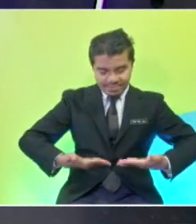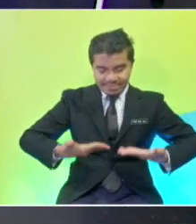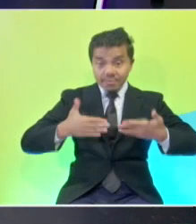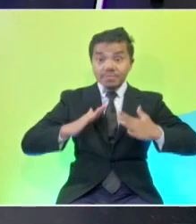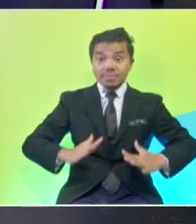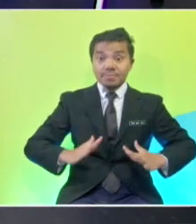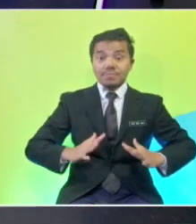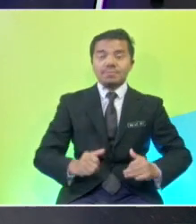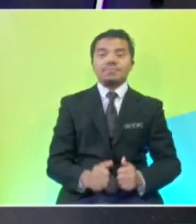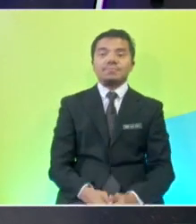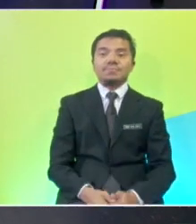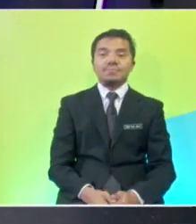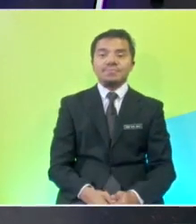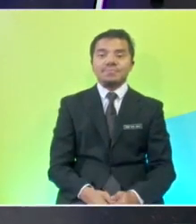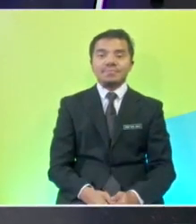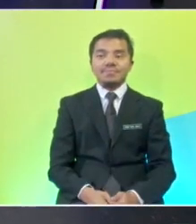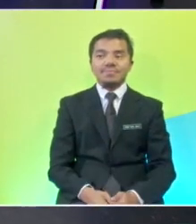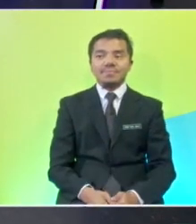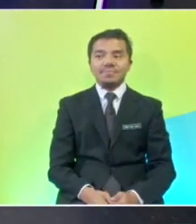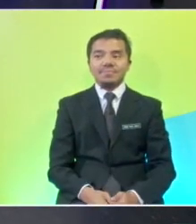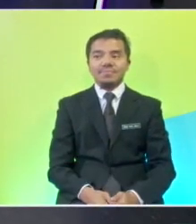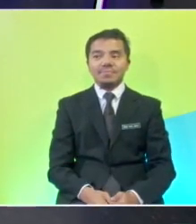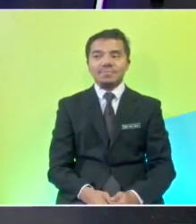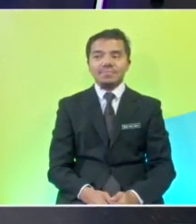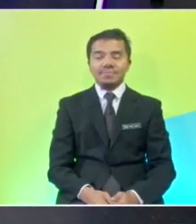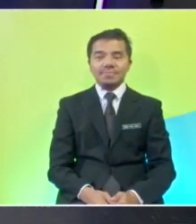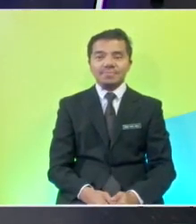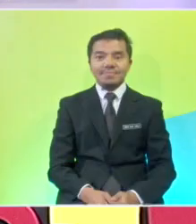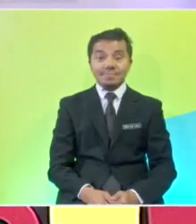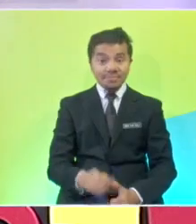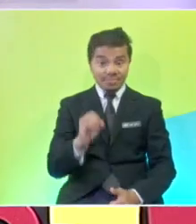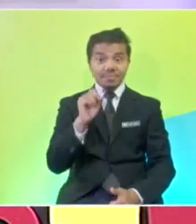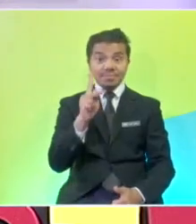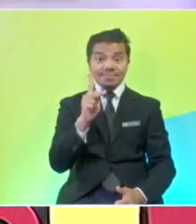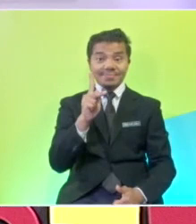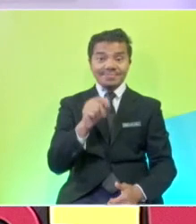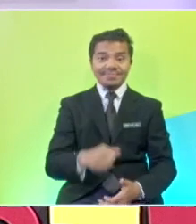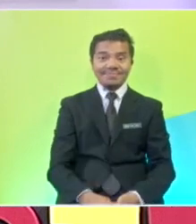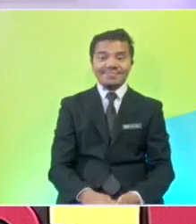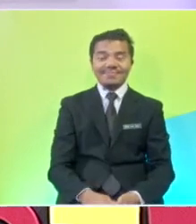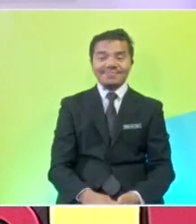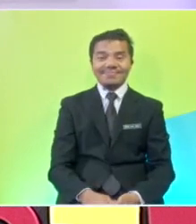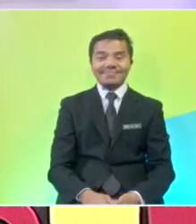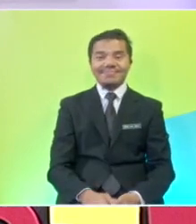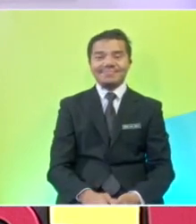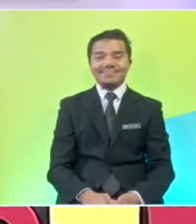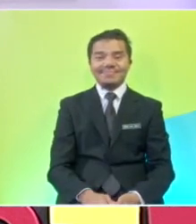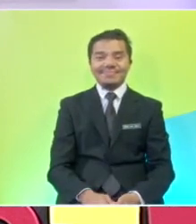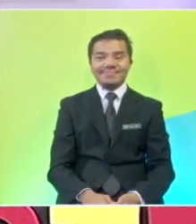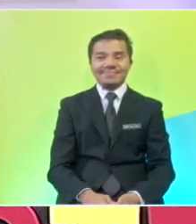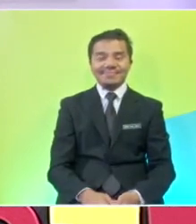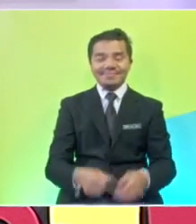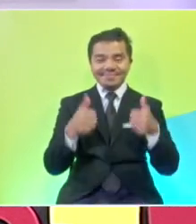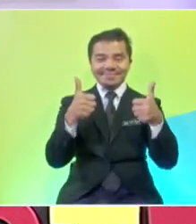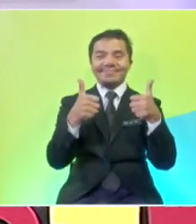done, So Chris. do my friends on Google Meets as well as those watching at home understand so far? If you're clear, give me a thumbs up. Oh,